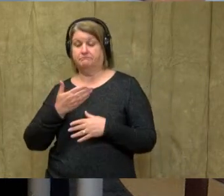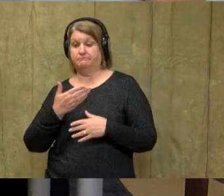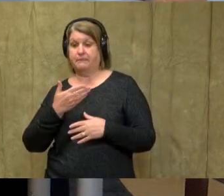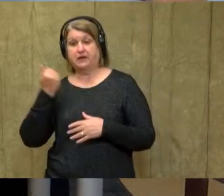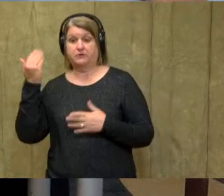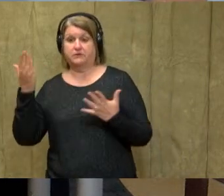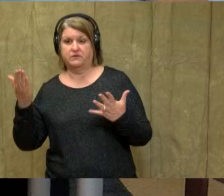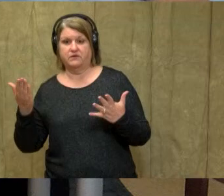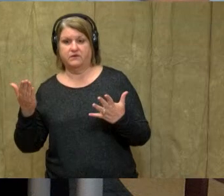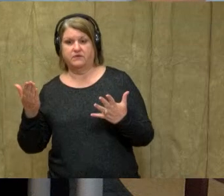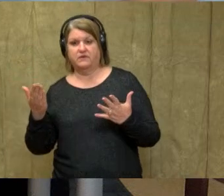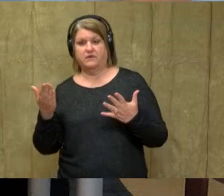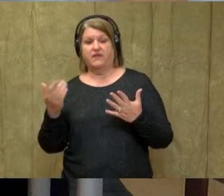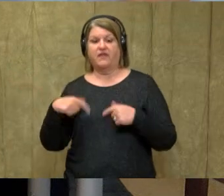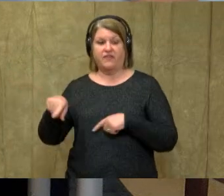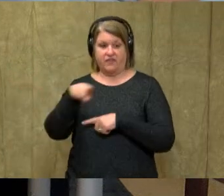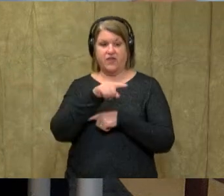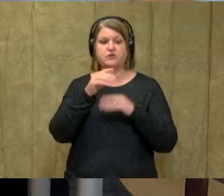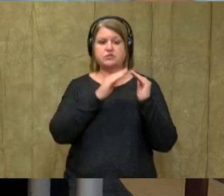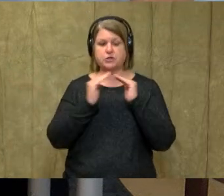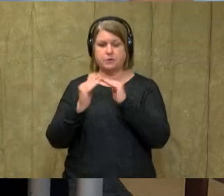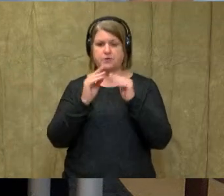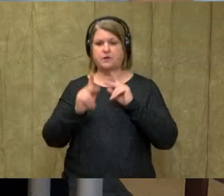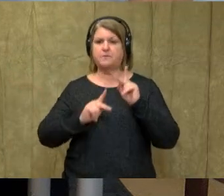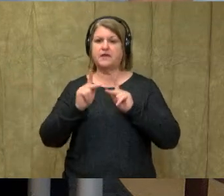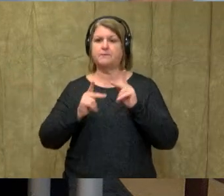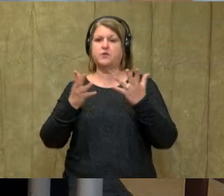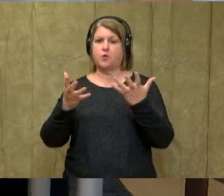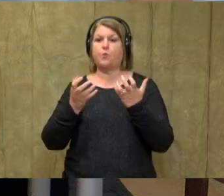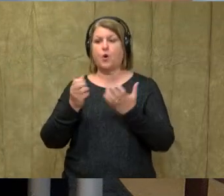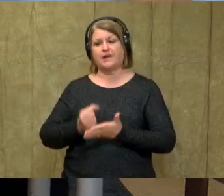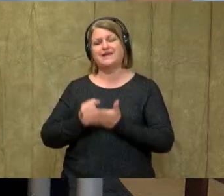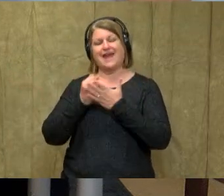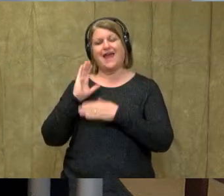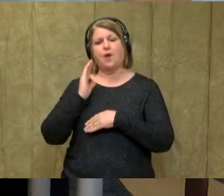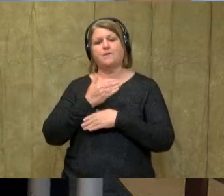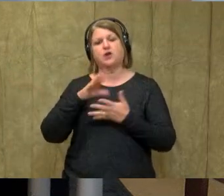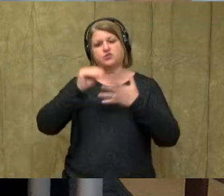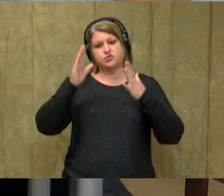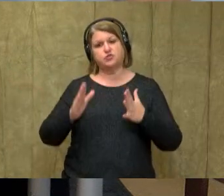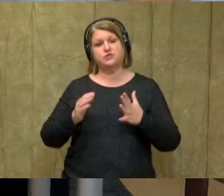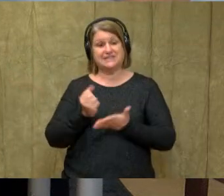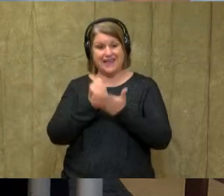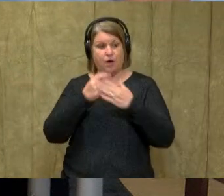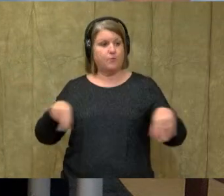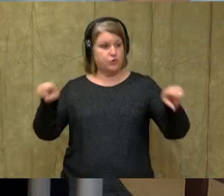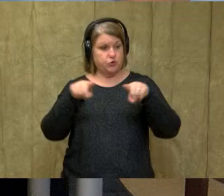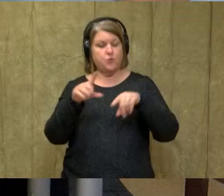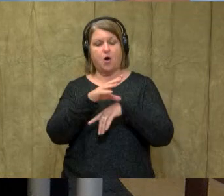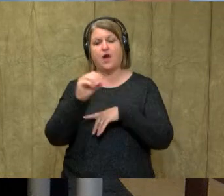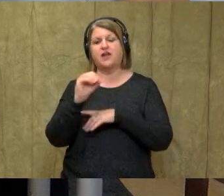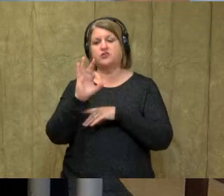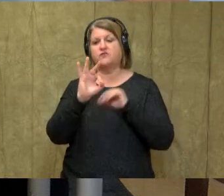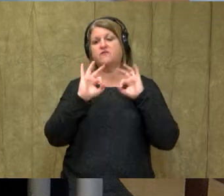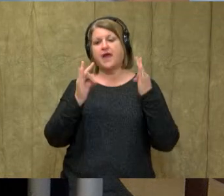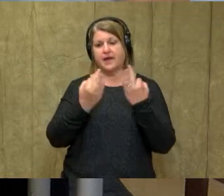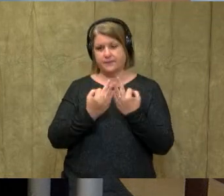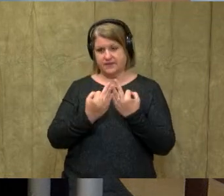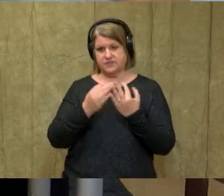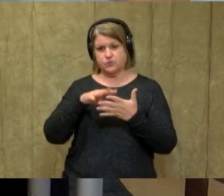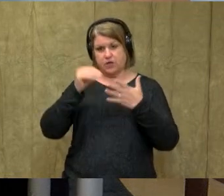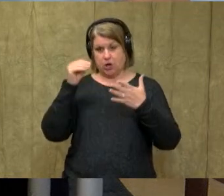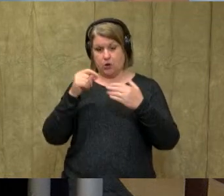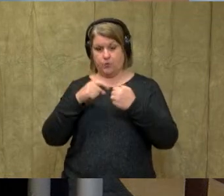is that there was a whole community of people who wanted to help our students, help you and your families. And we learned that even when